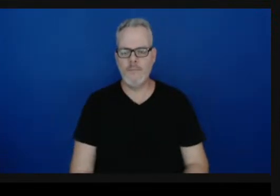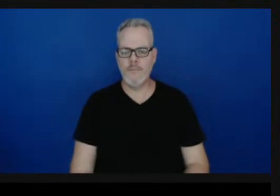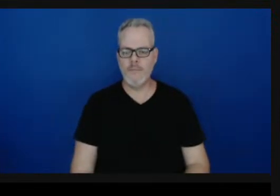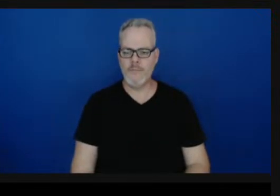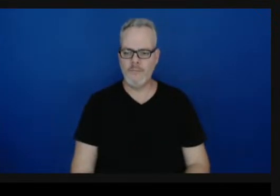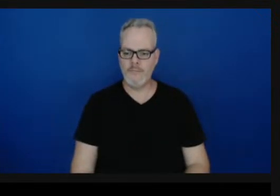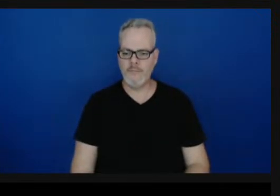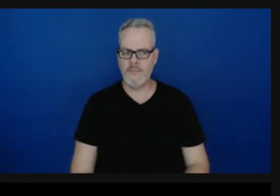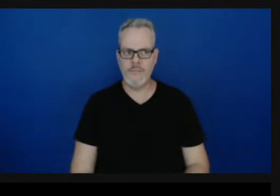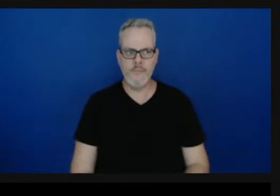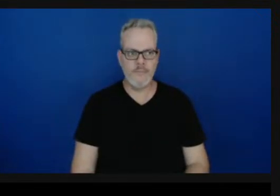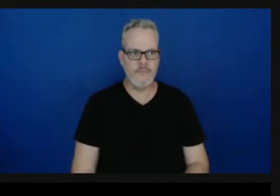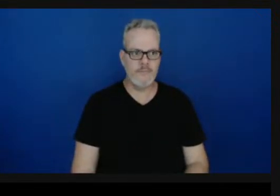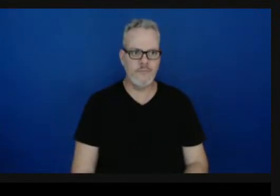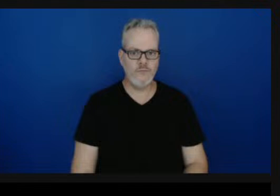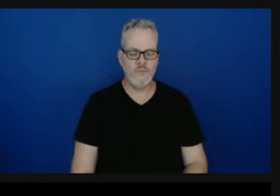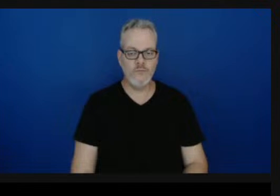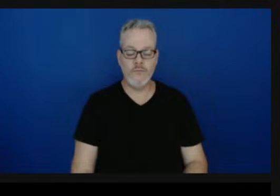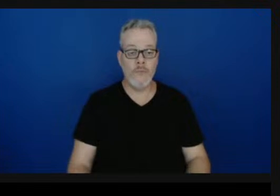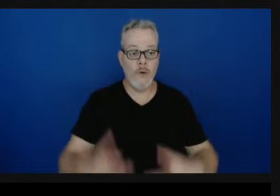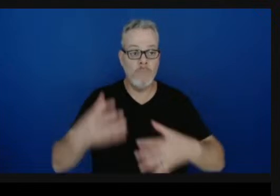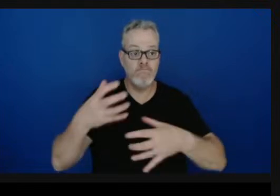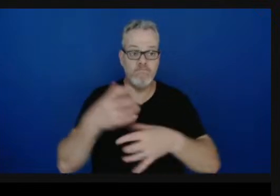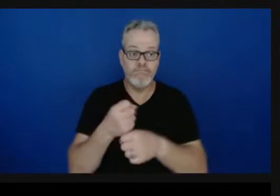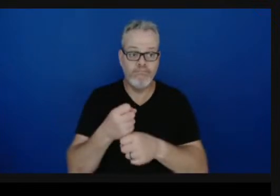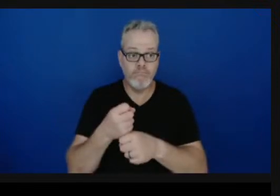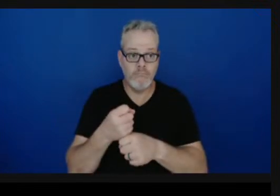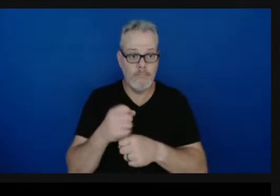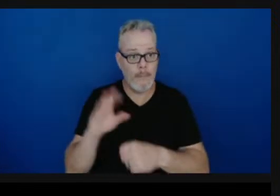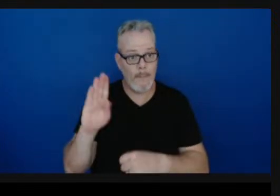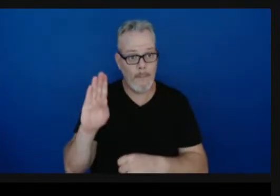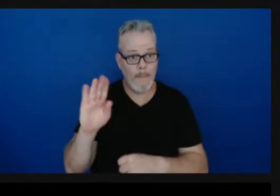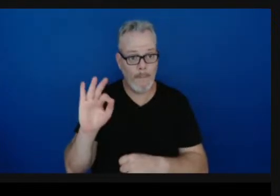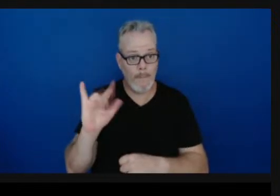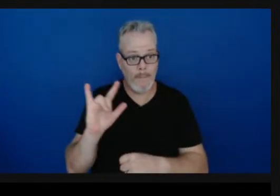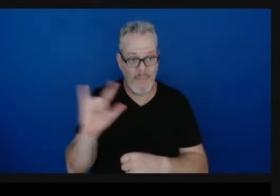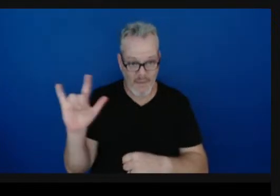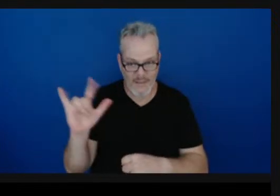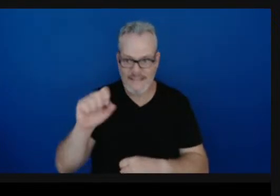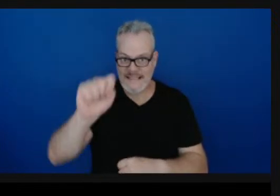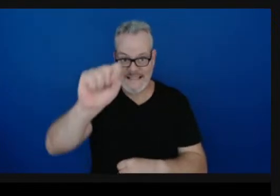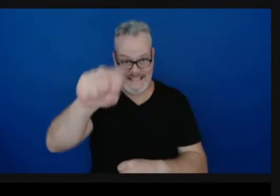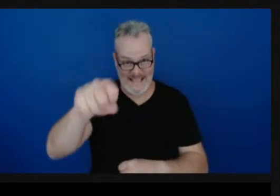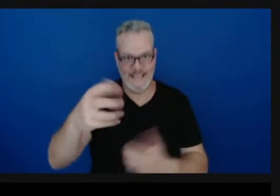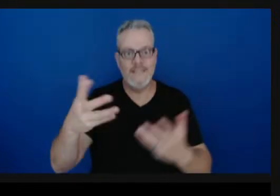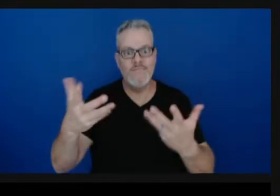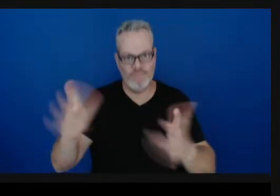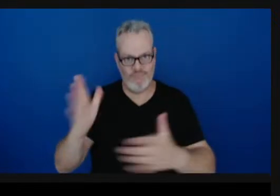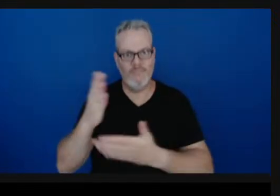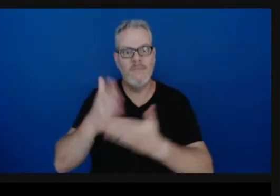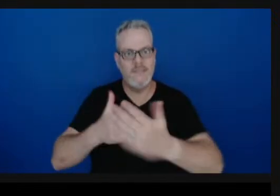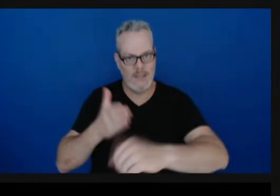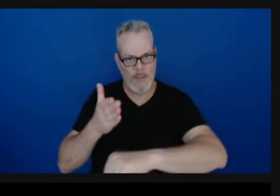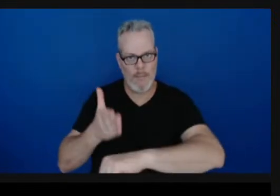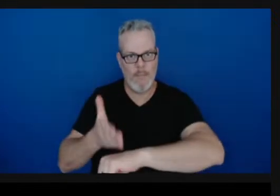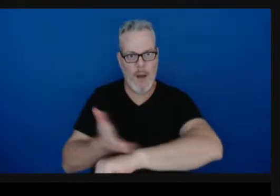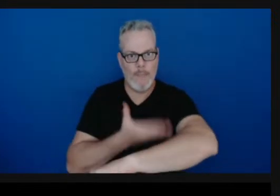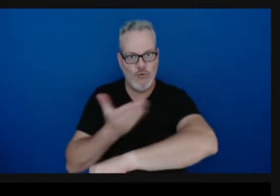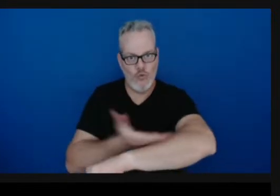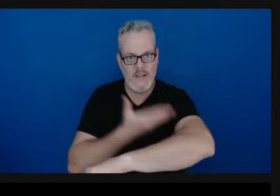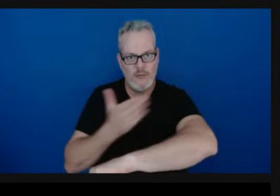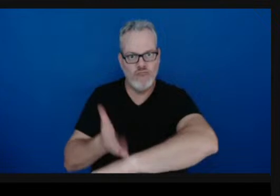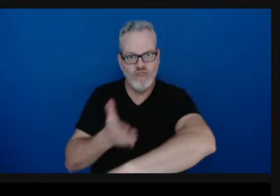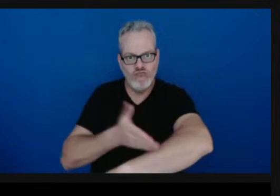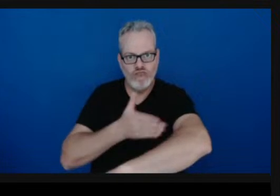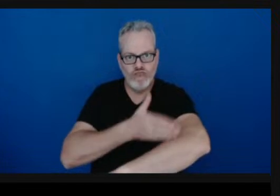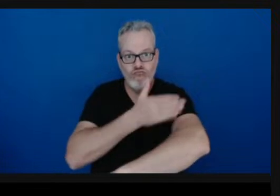But in short, Bill, yes, there have been some upgrades. Essentially, what happened at that point